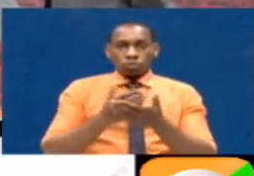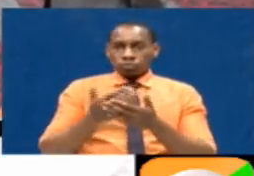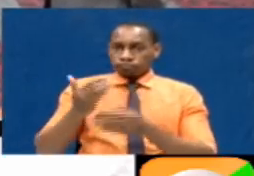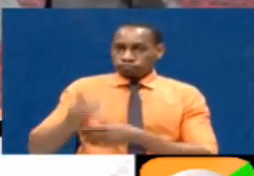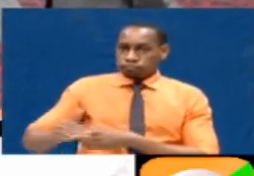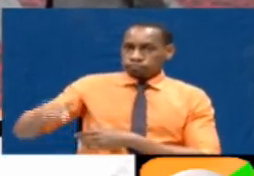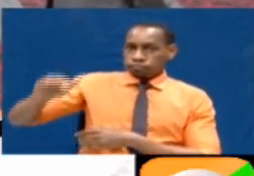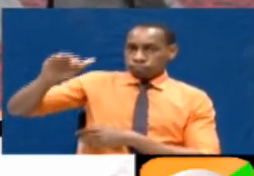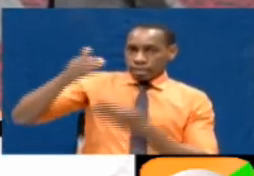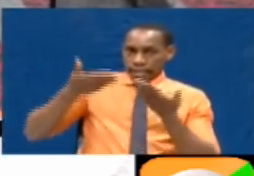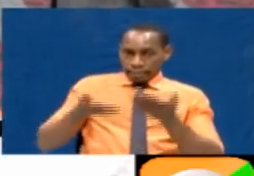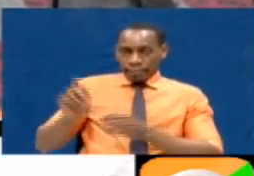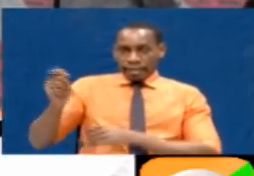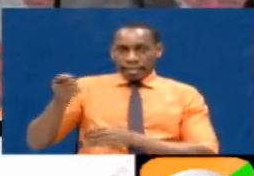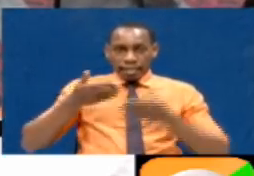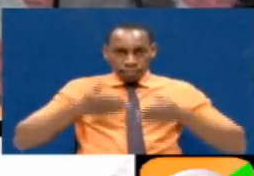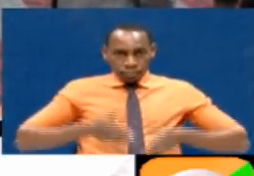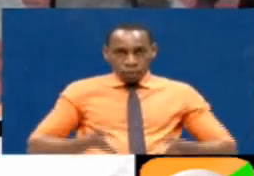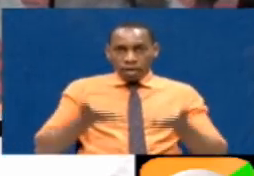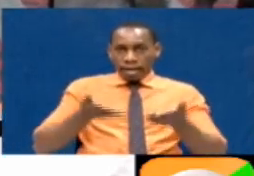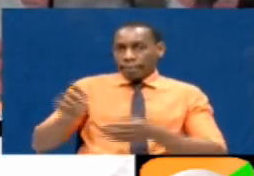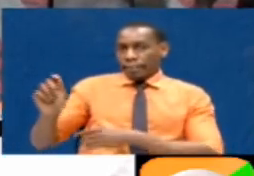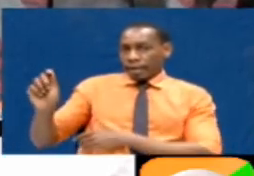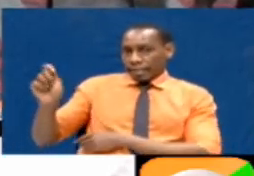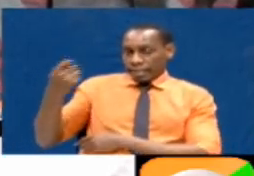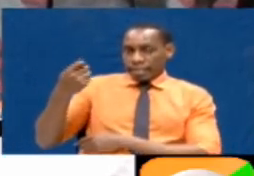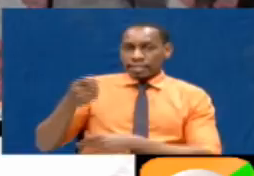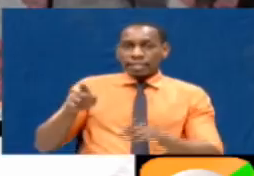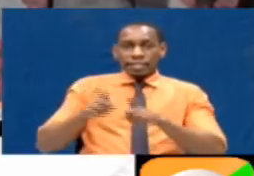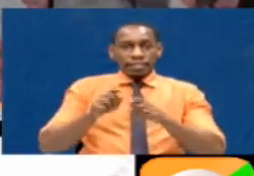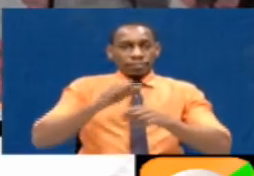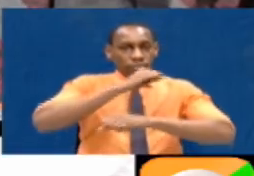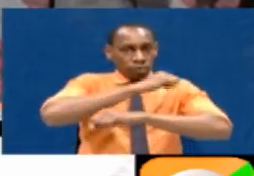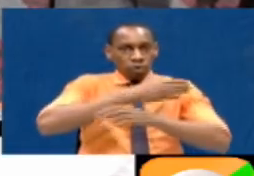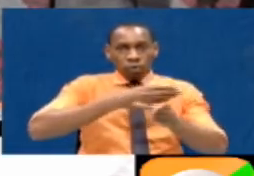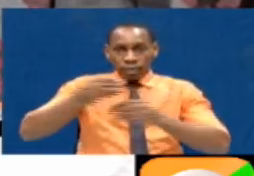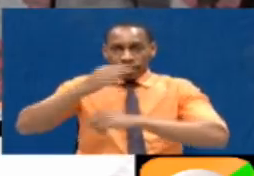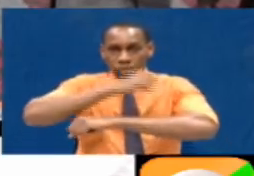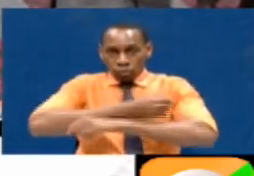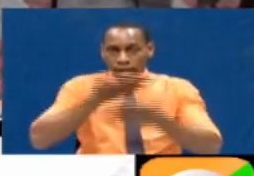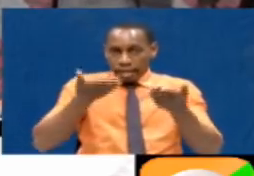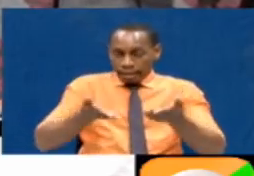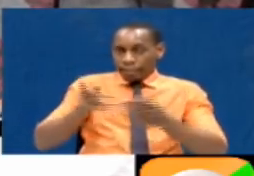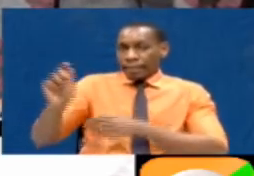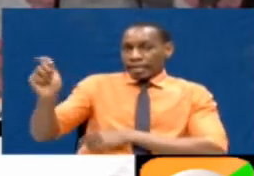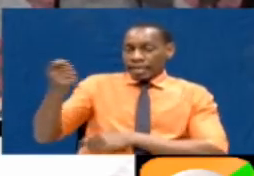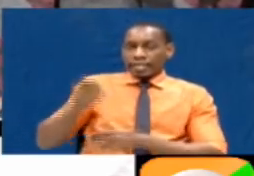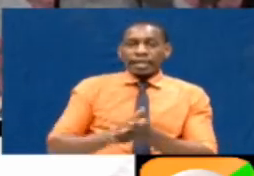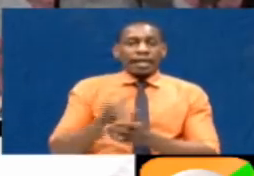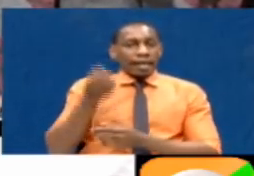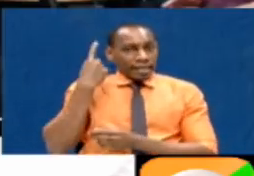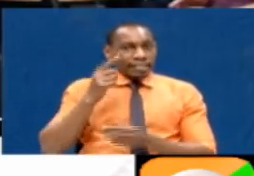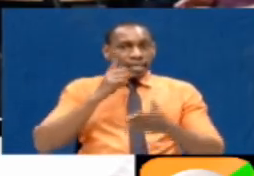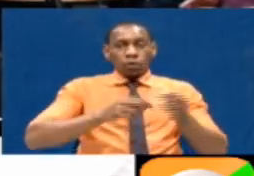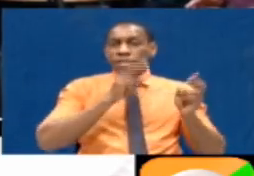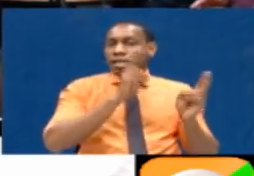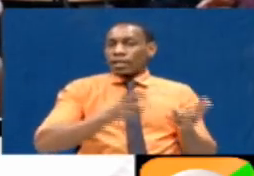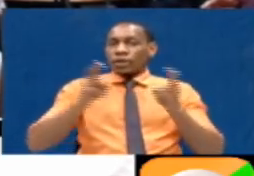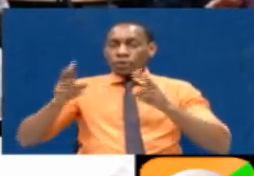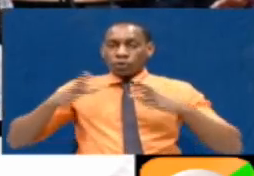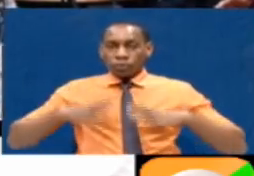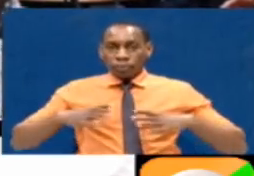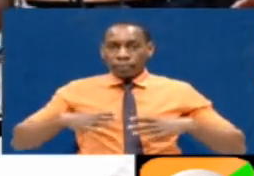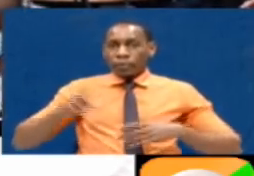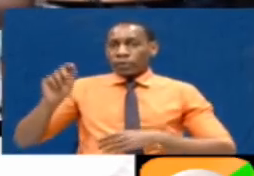this country. I was born in this country. I schooled in this country. I understand what ordinary people of